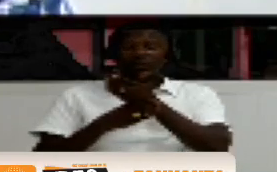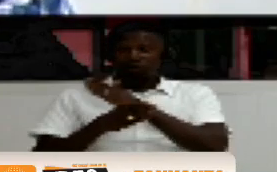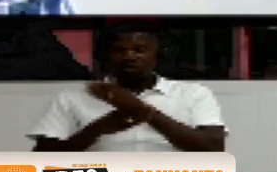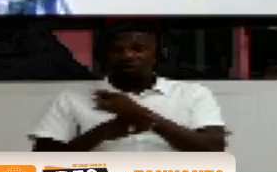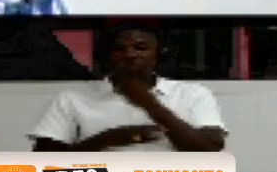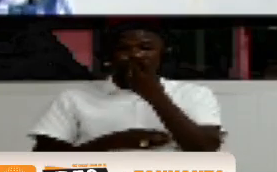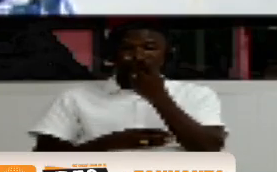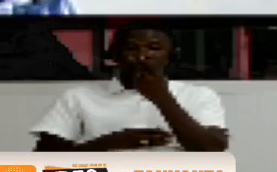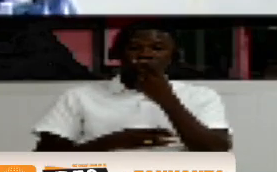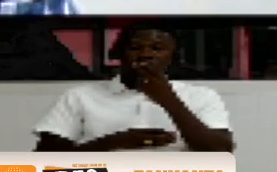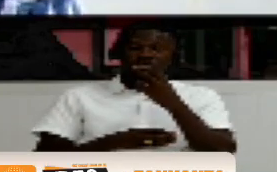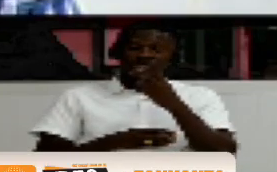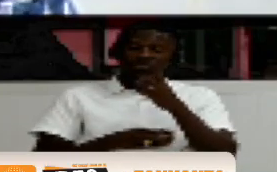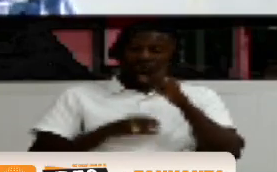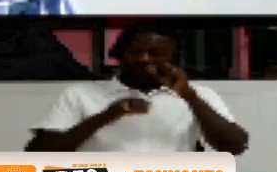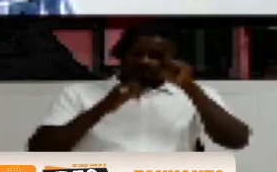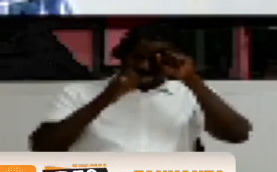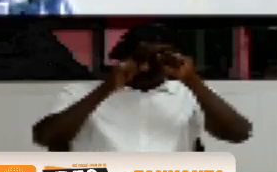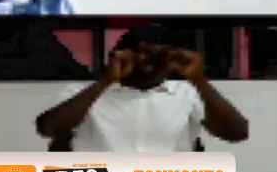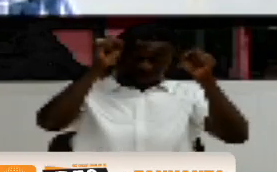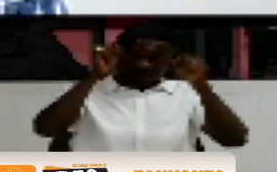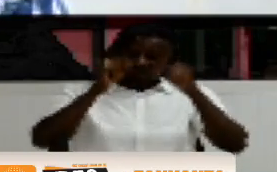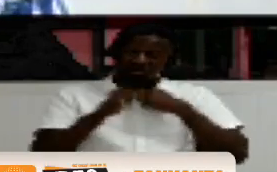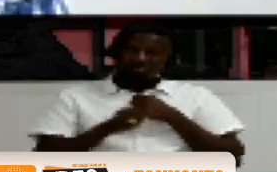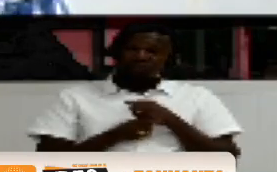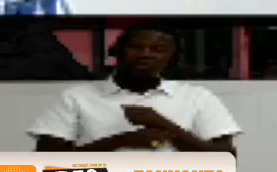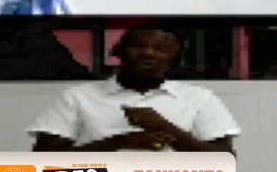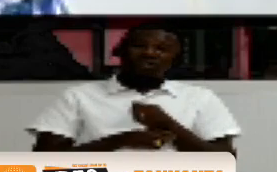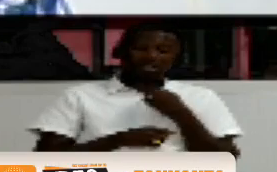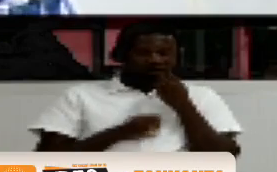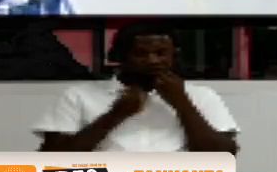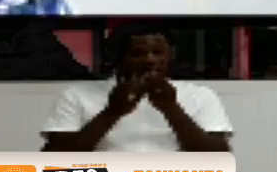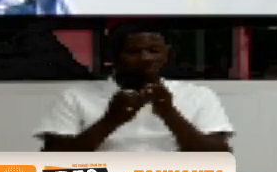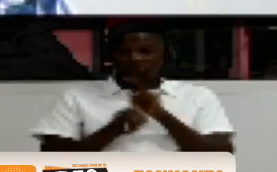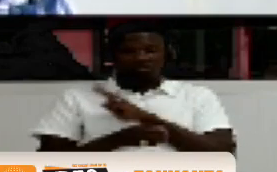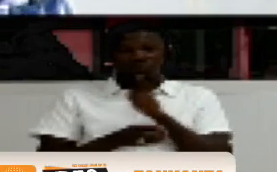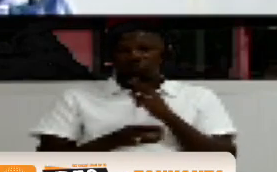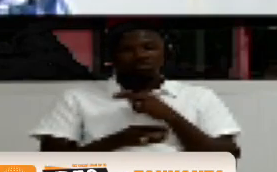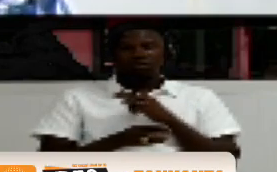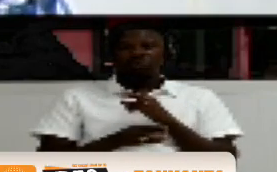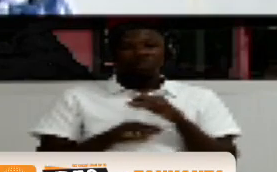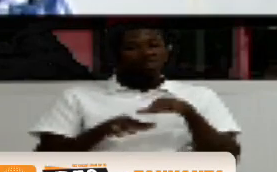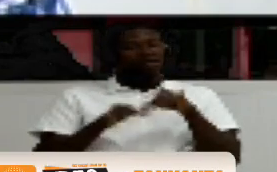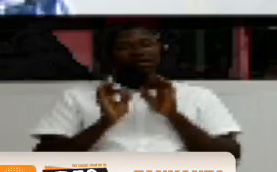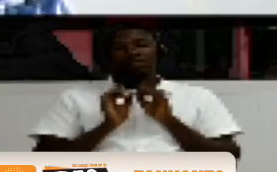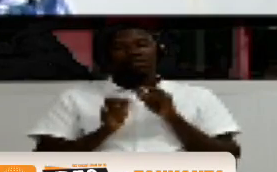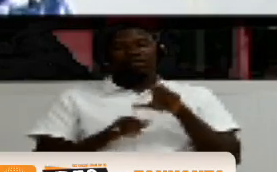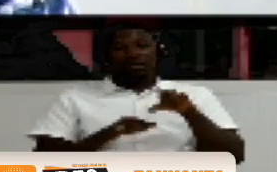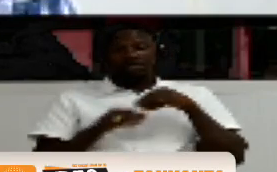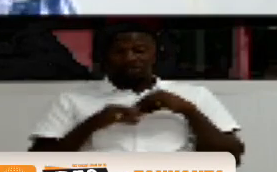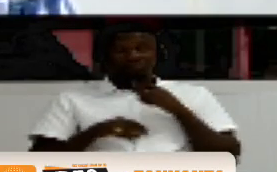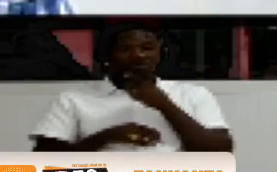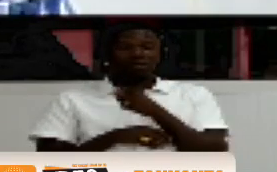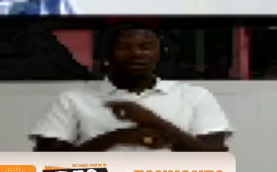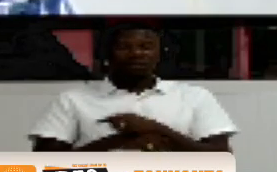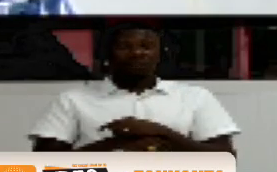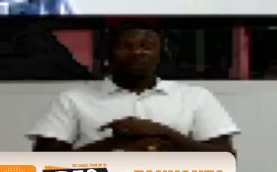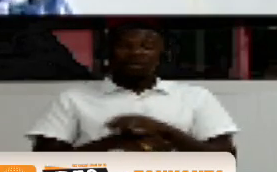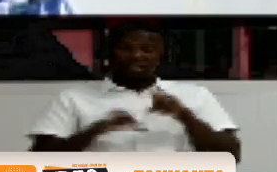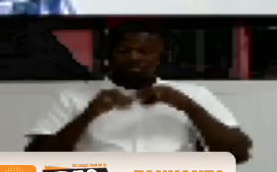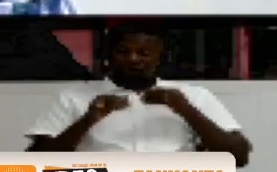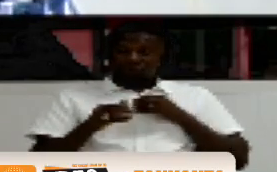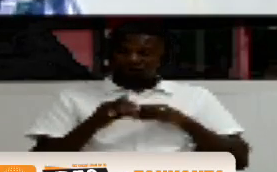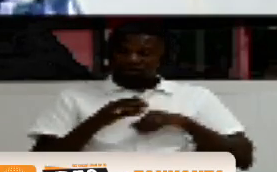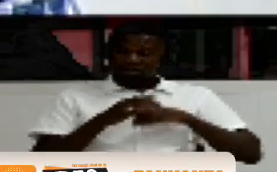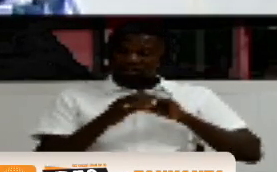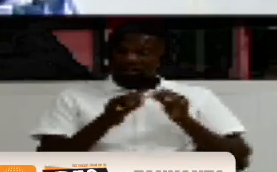was diplomacy. So he said he cannot take that risk, allowing us to be